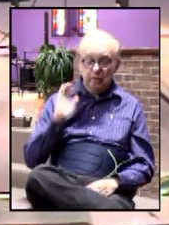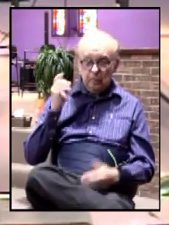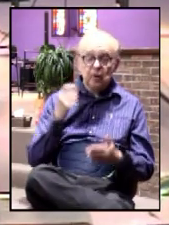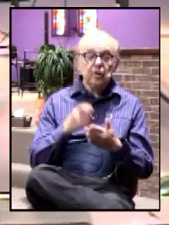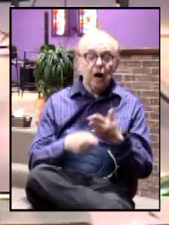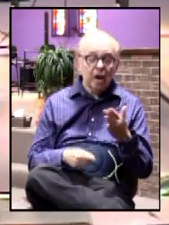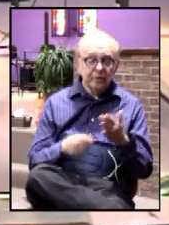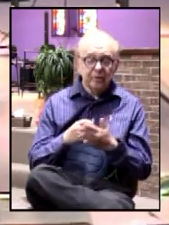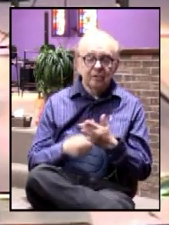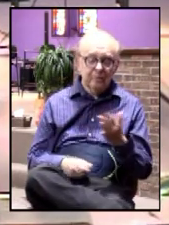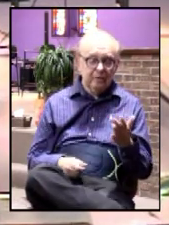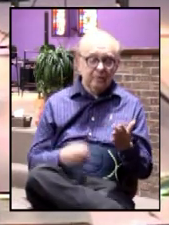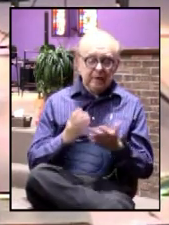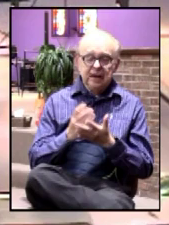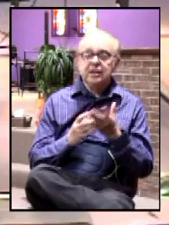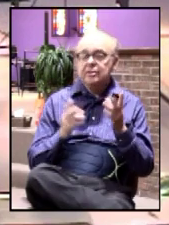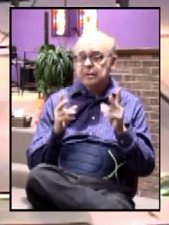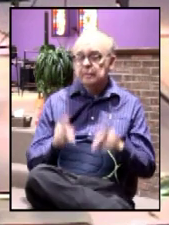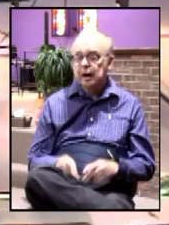It's going to cost